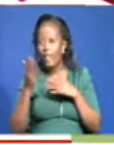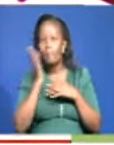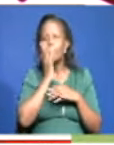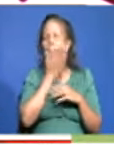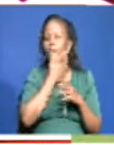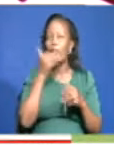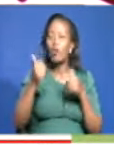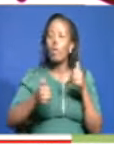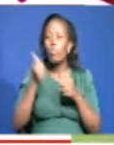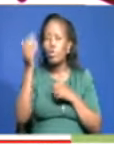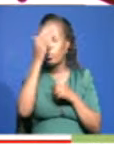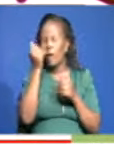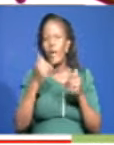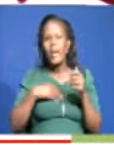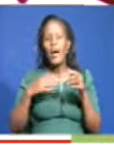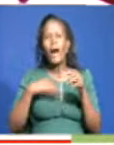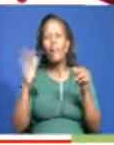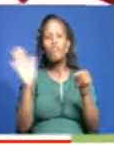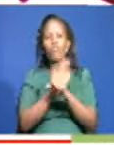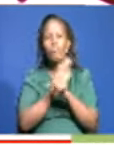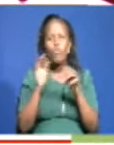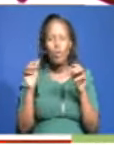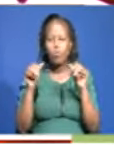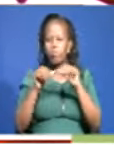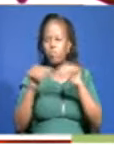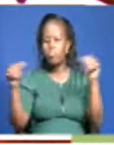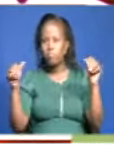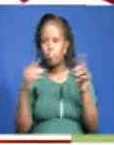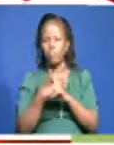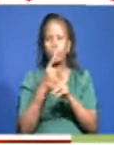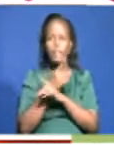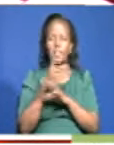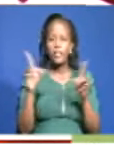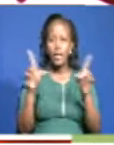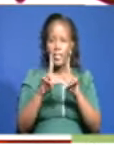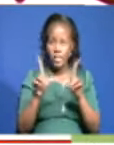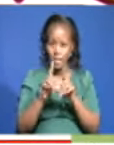wall is full of multiple licenses. Those